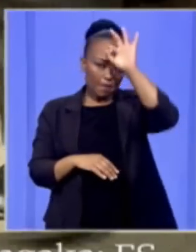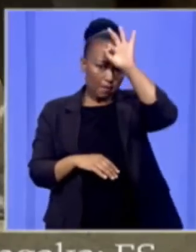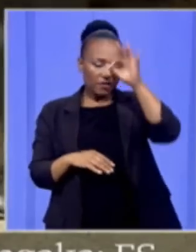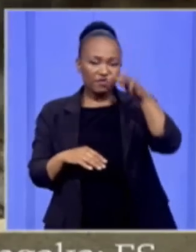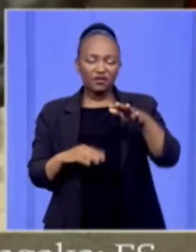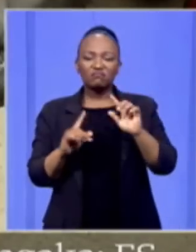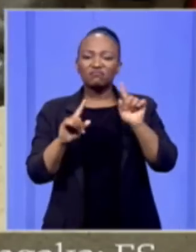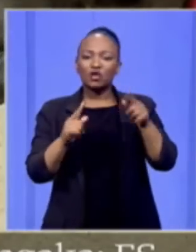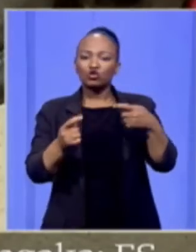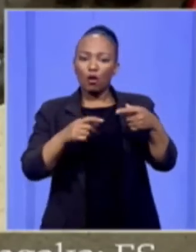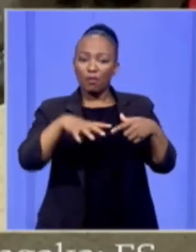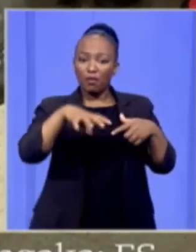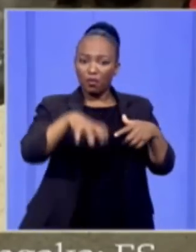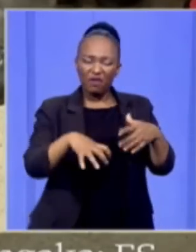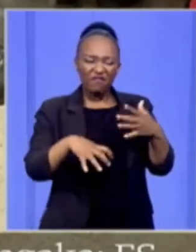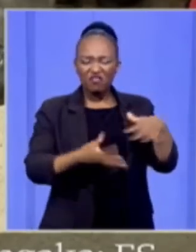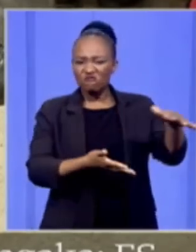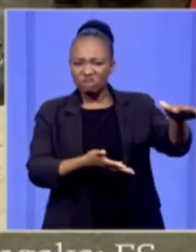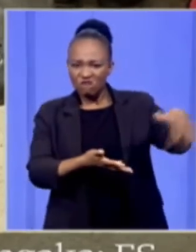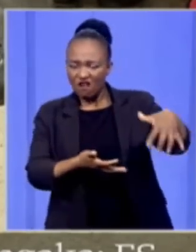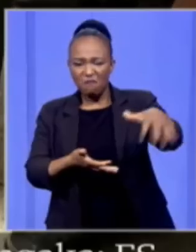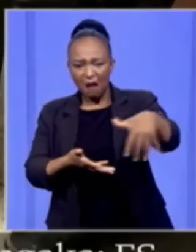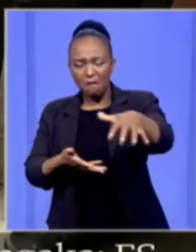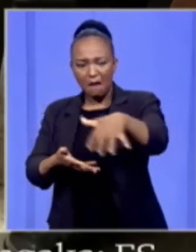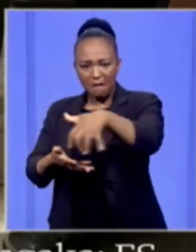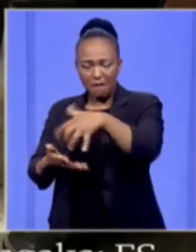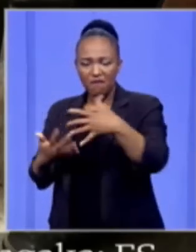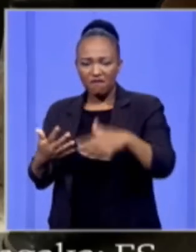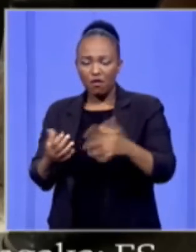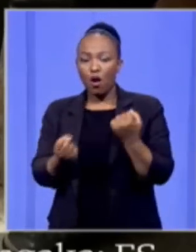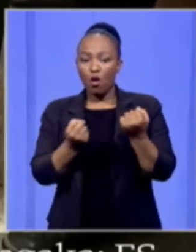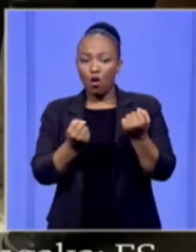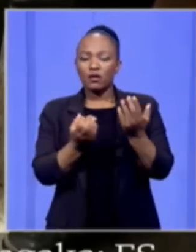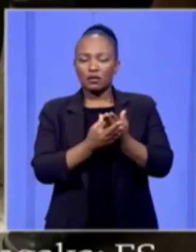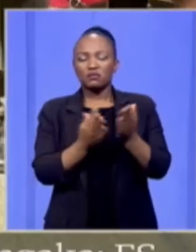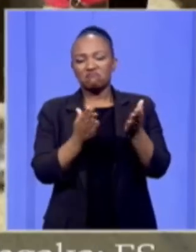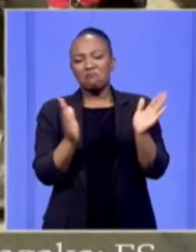lebenkeleng le haufi le sekolo sena. Menyewe e se e butswe mabapi le taba ena.